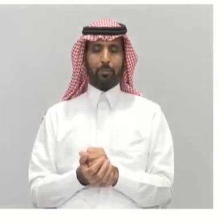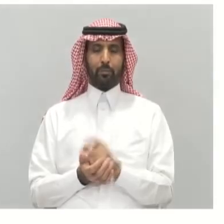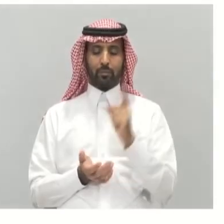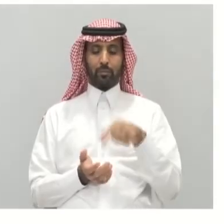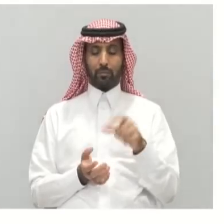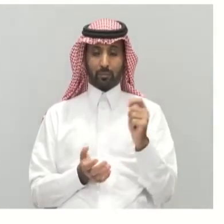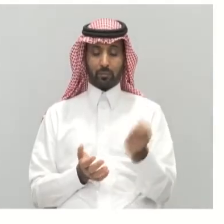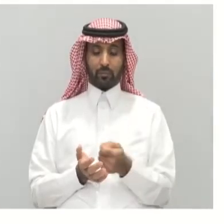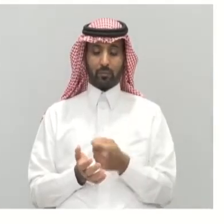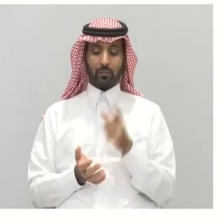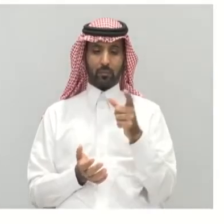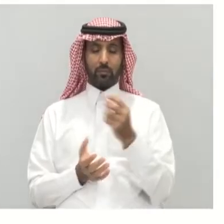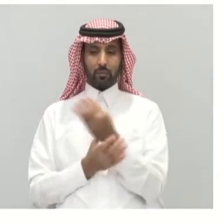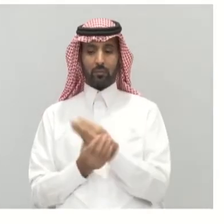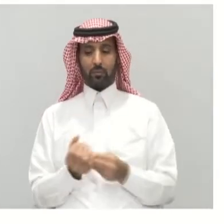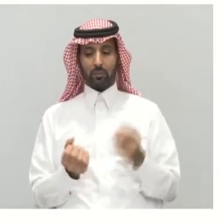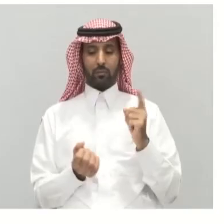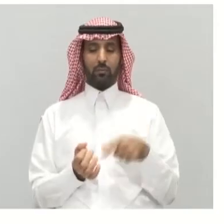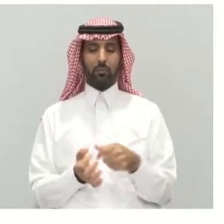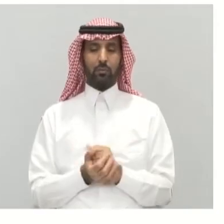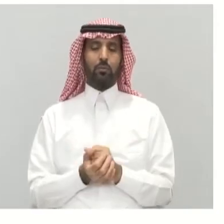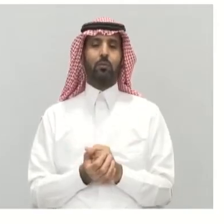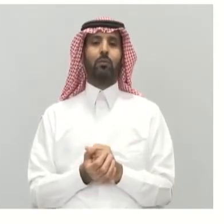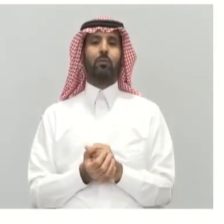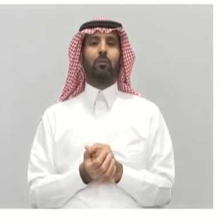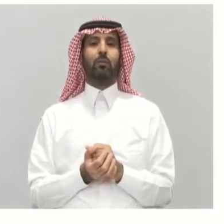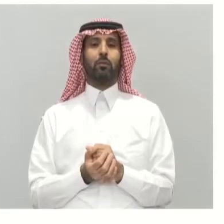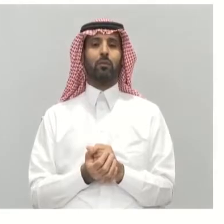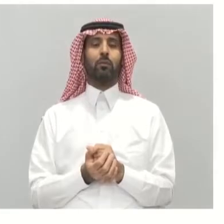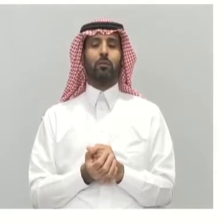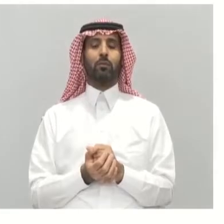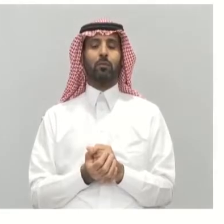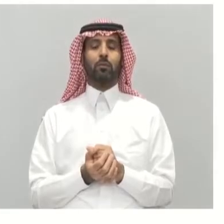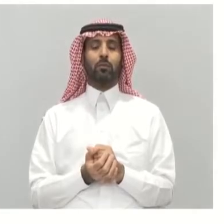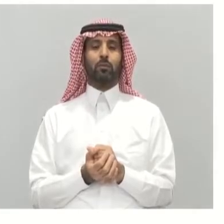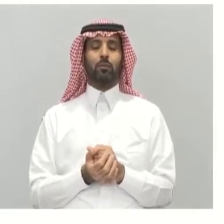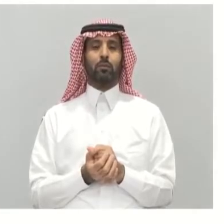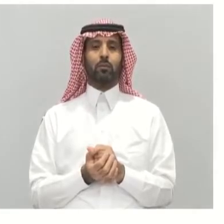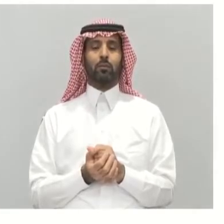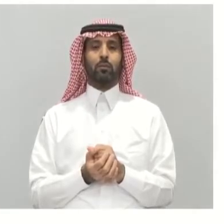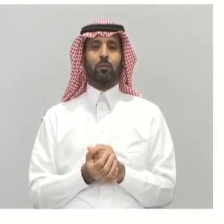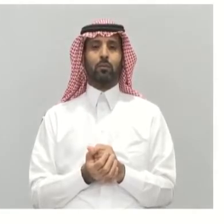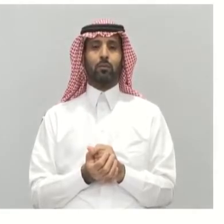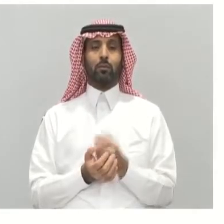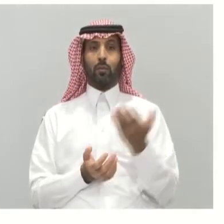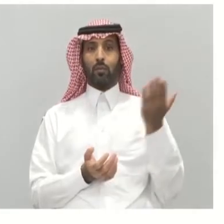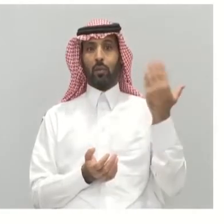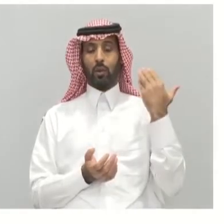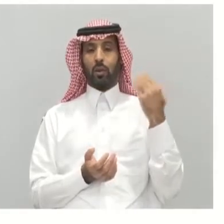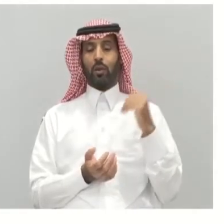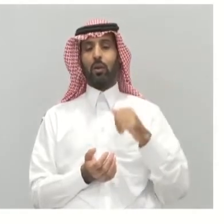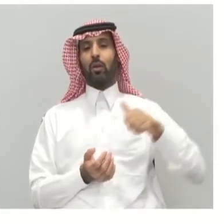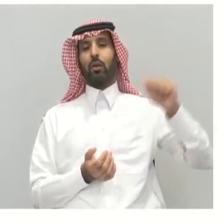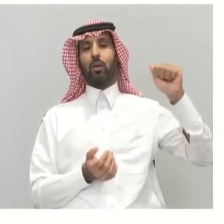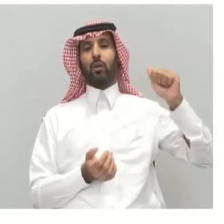date you were born in, write your birthday here. On, sorry, and we have a go. So you